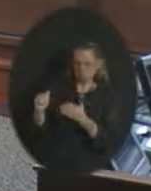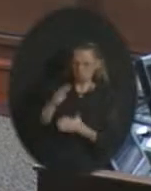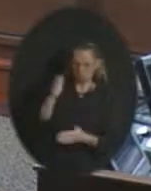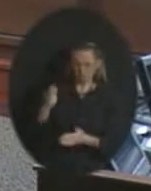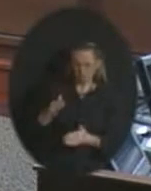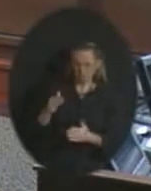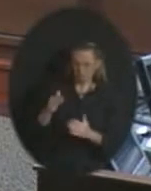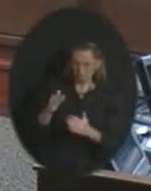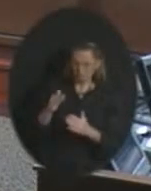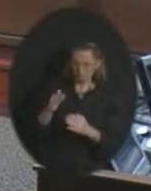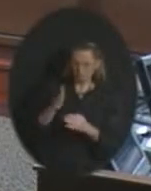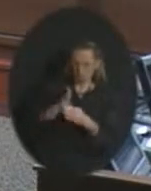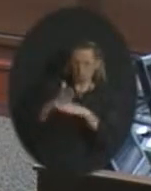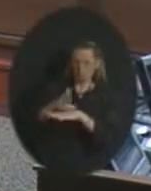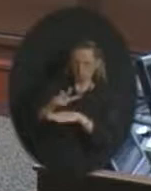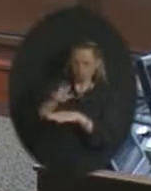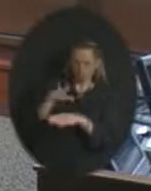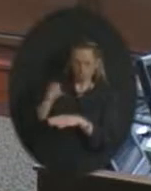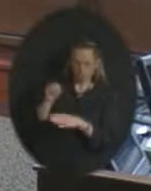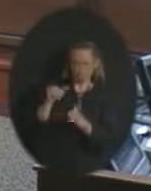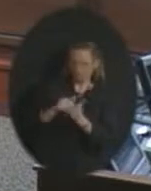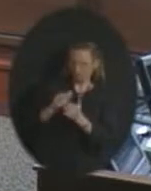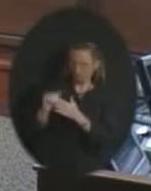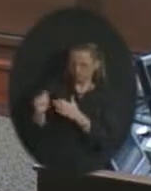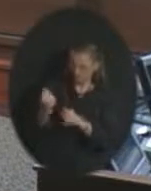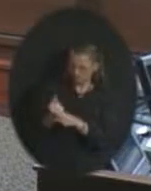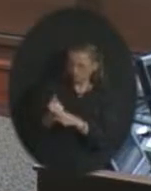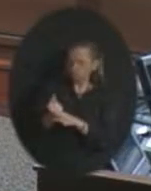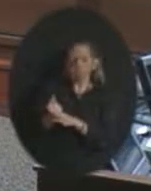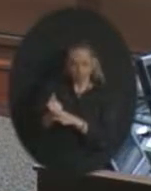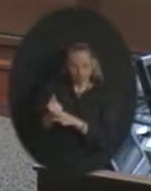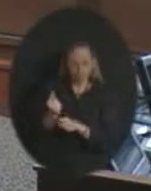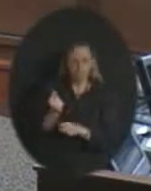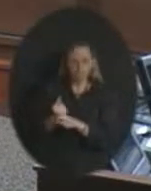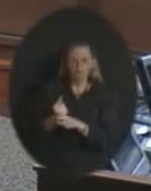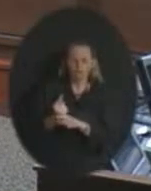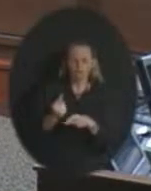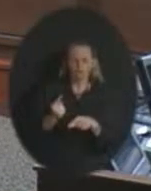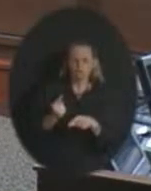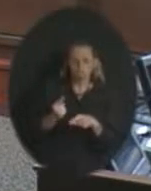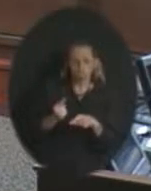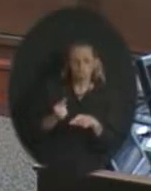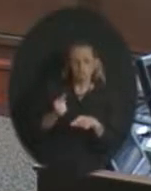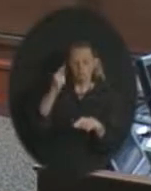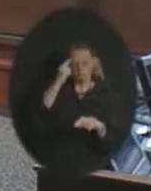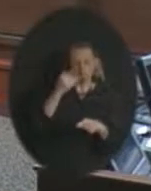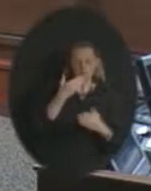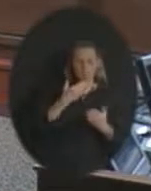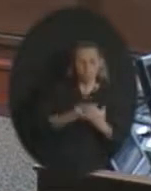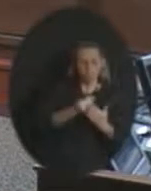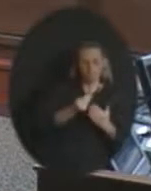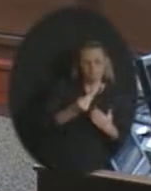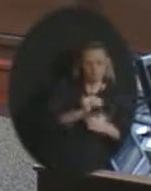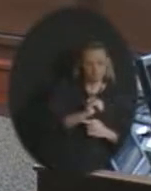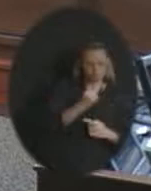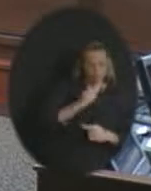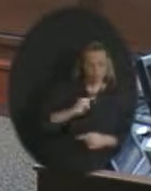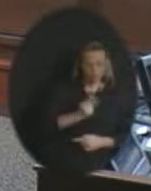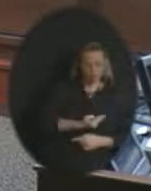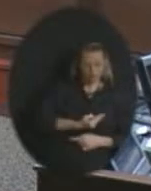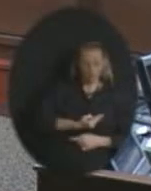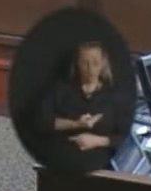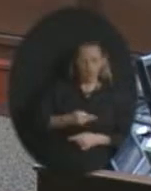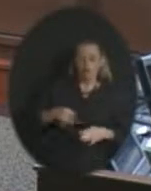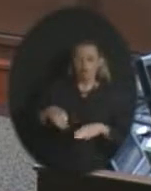over the $350,000? No. So we've never gone over. So there, that's good, a good buy on our part. We're giving